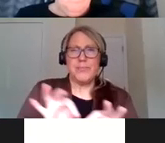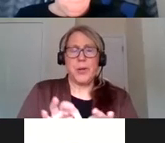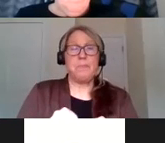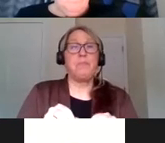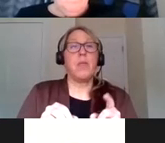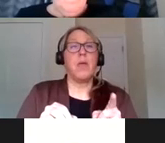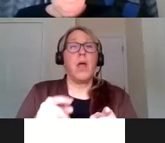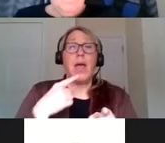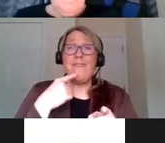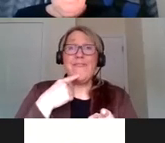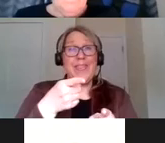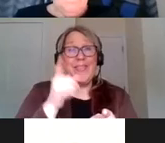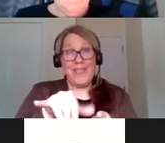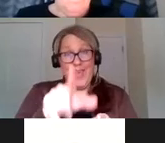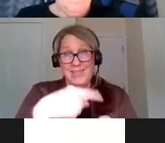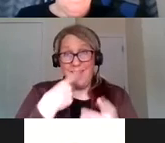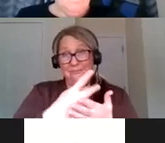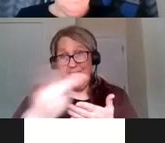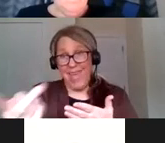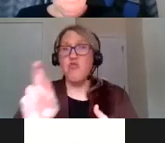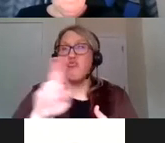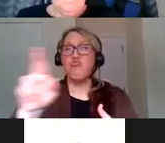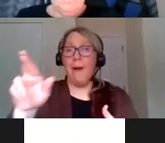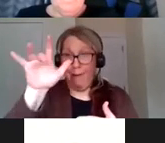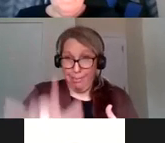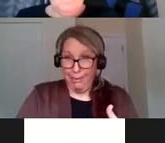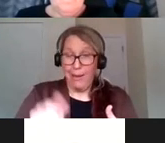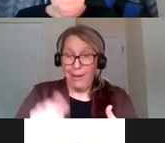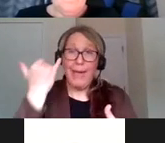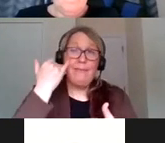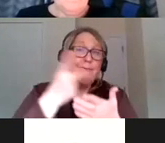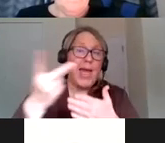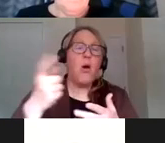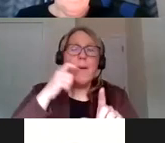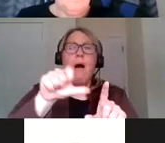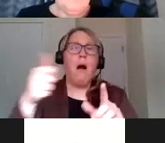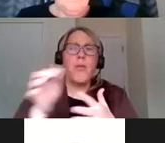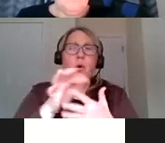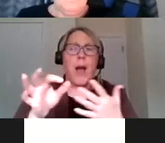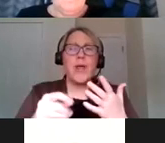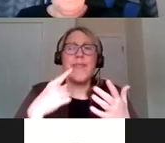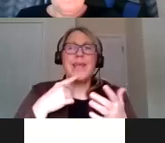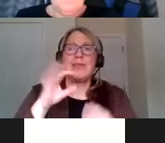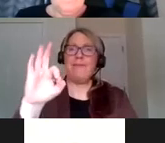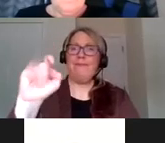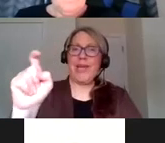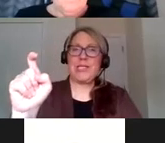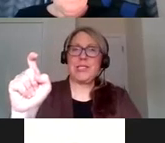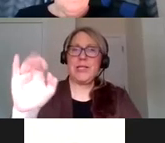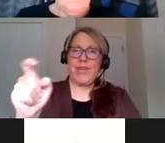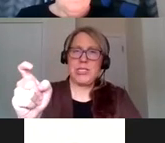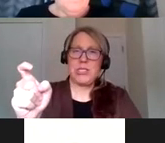had said failed to, if I right click on it, there would actually be another option here that says fix. And if I